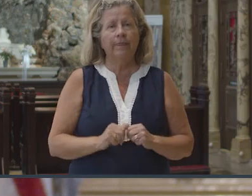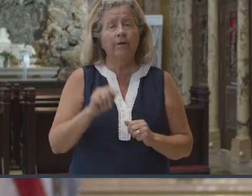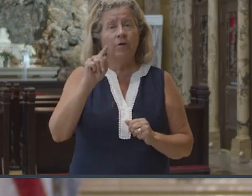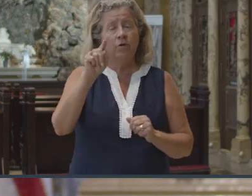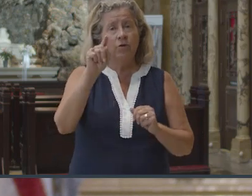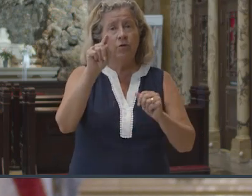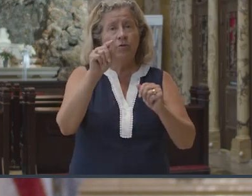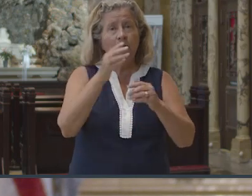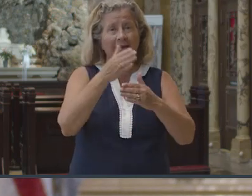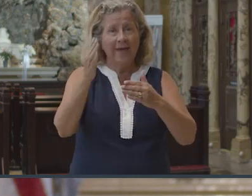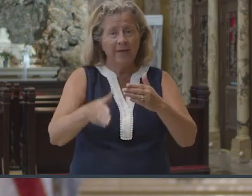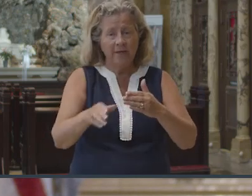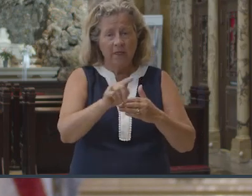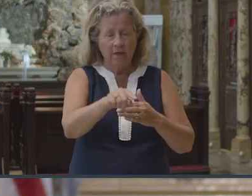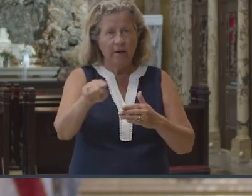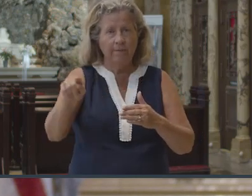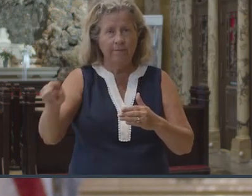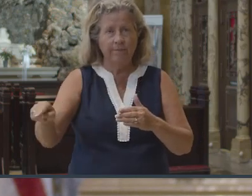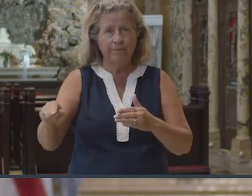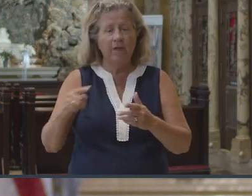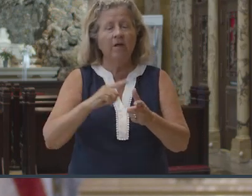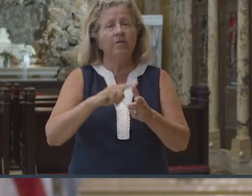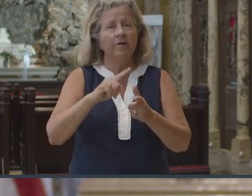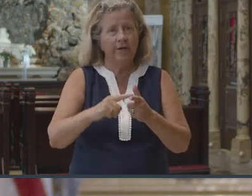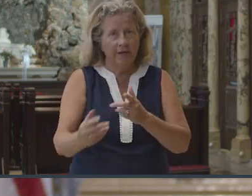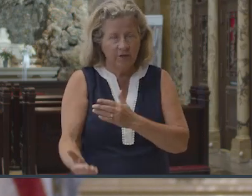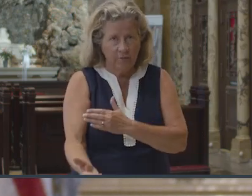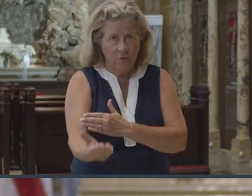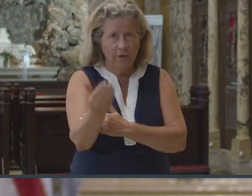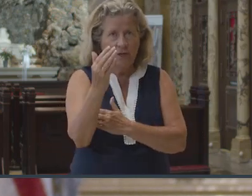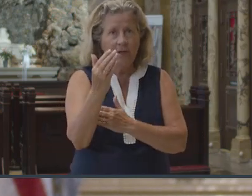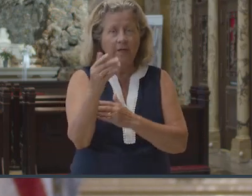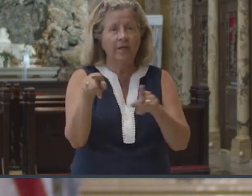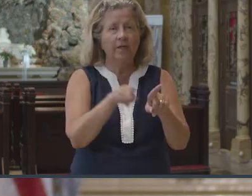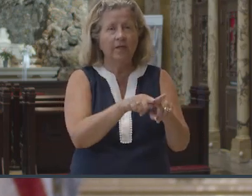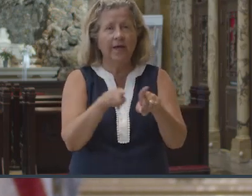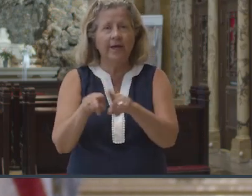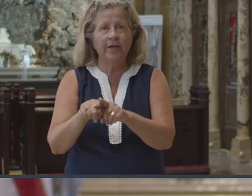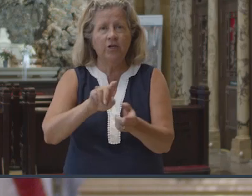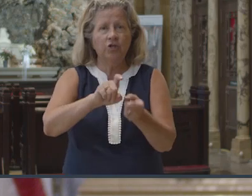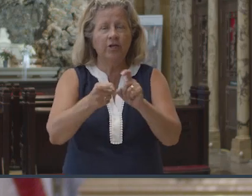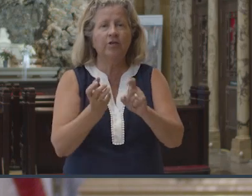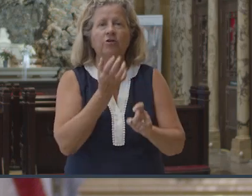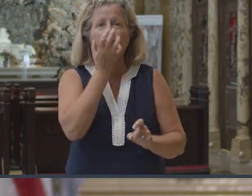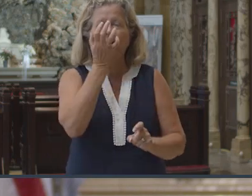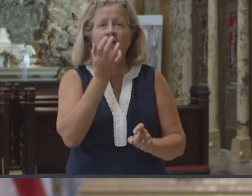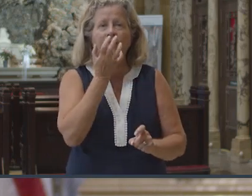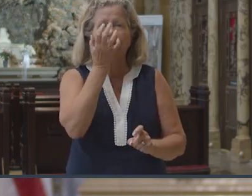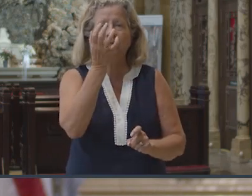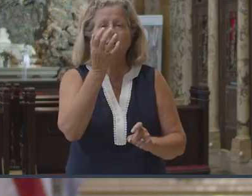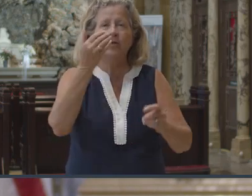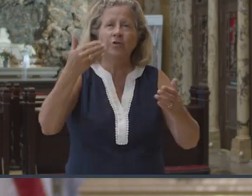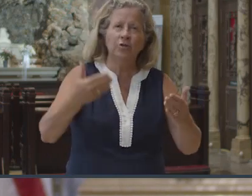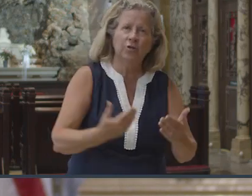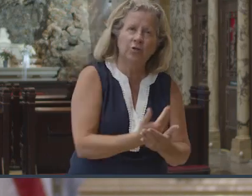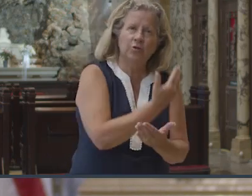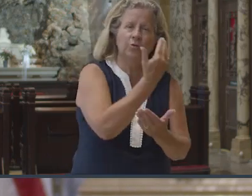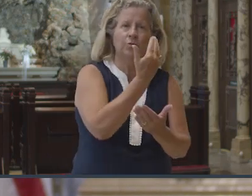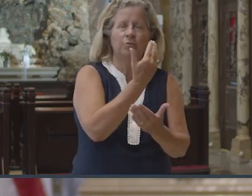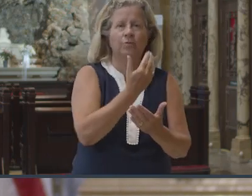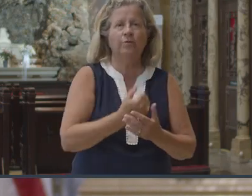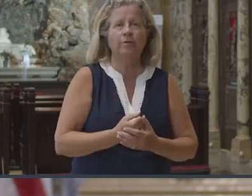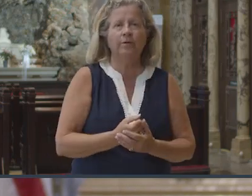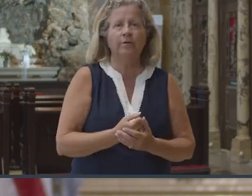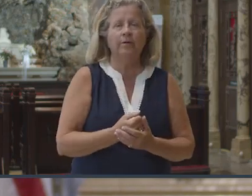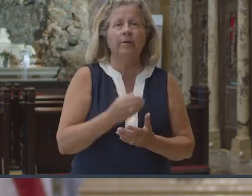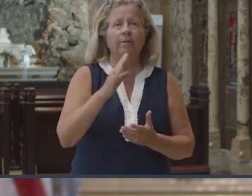of them in their sleep. The next morning they are like the changing grass, which at dawn springs up anew, but